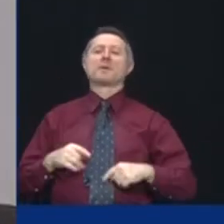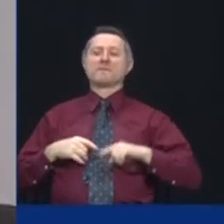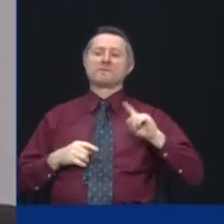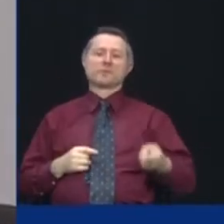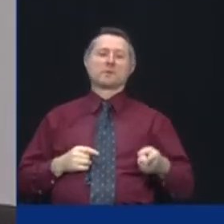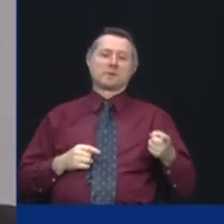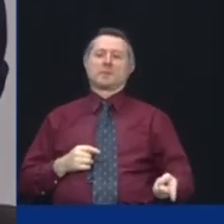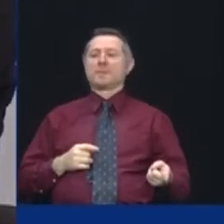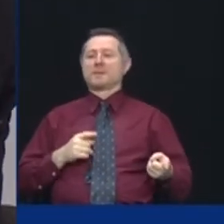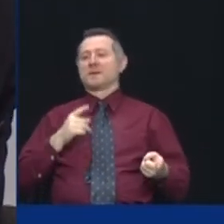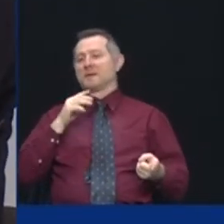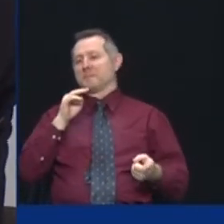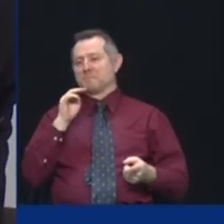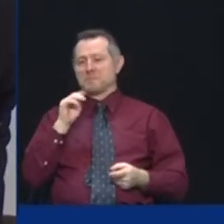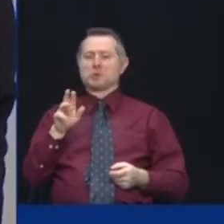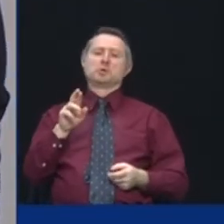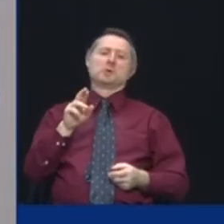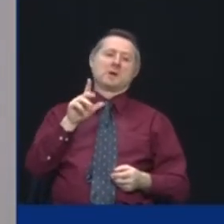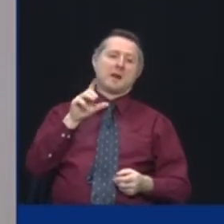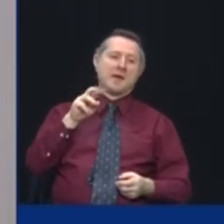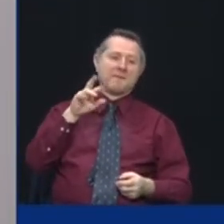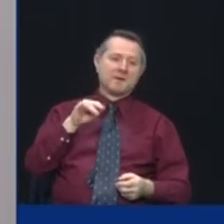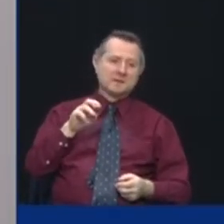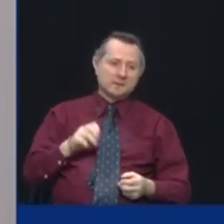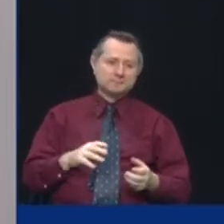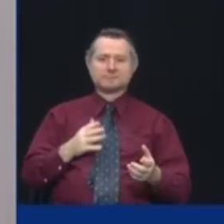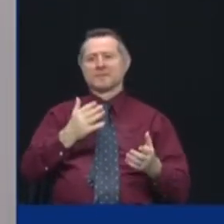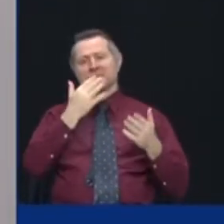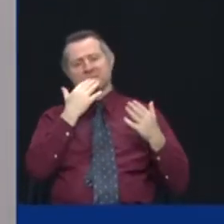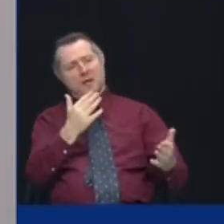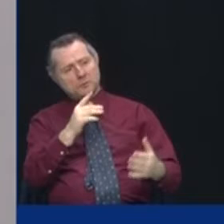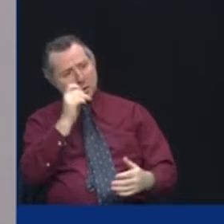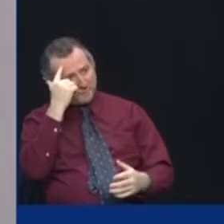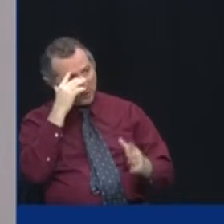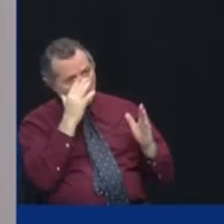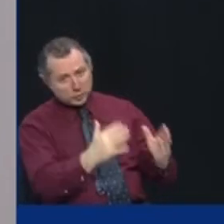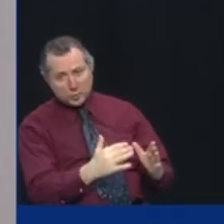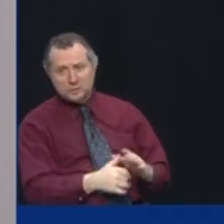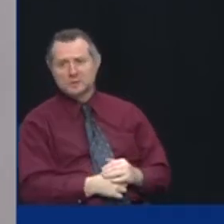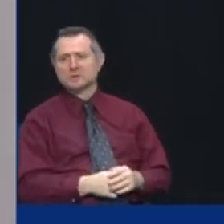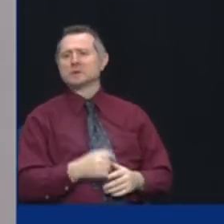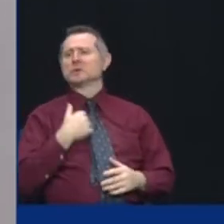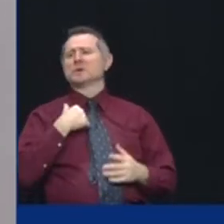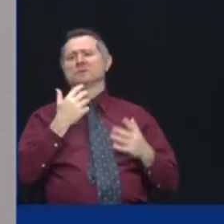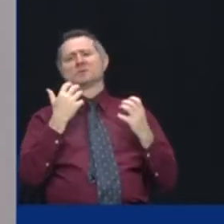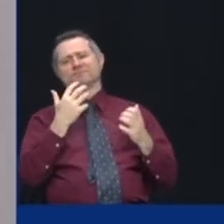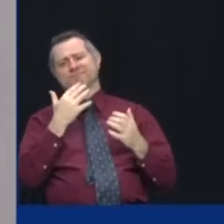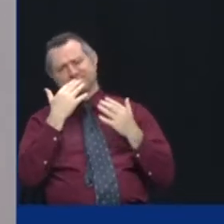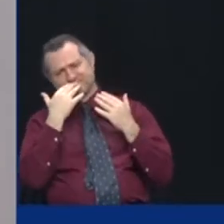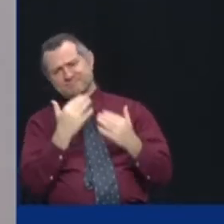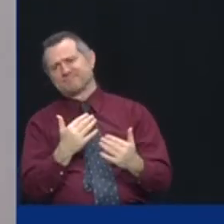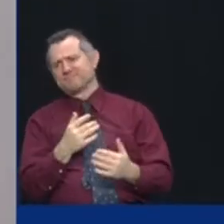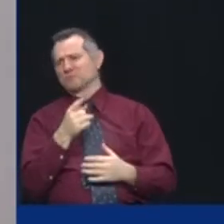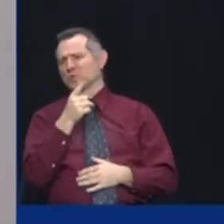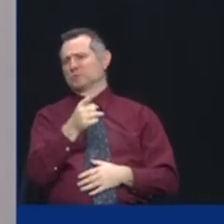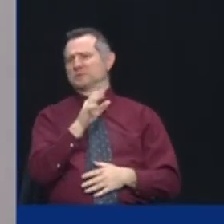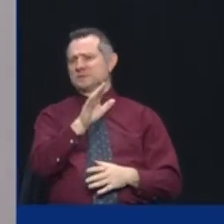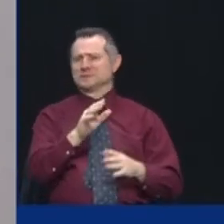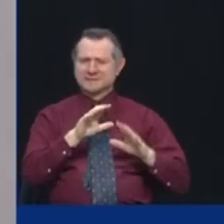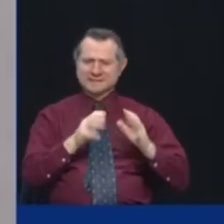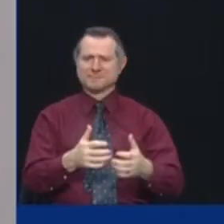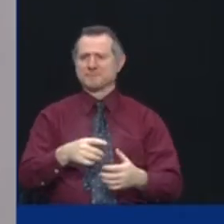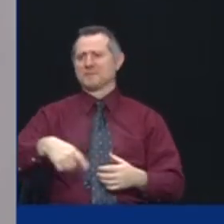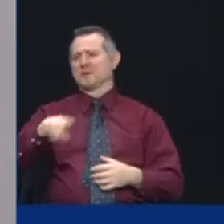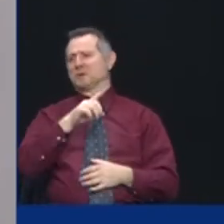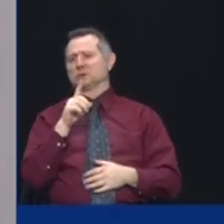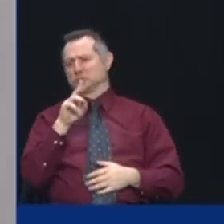Mr. Levine. Thank you, Governor. And I want to thank you very much and your team, Dr. Zucker and Rob,